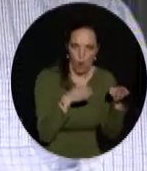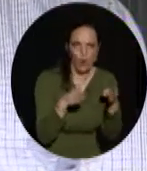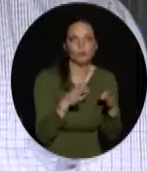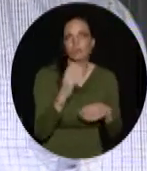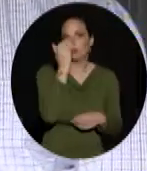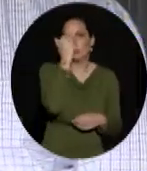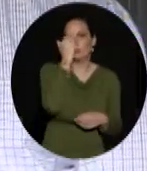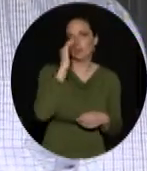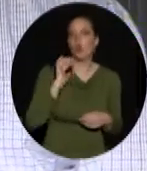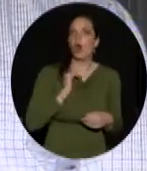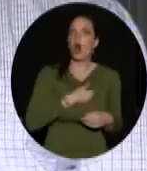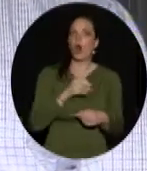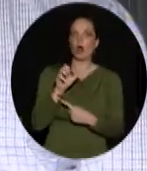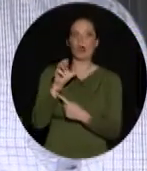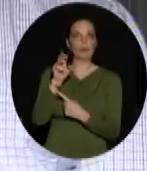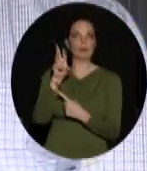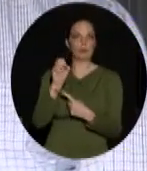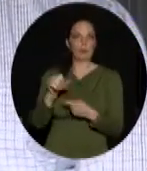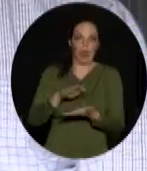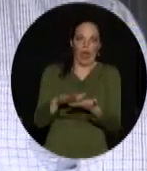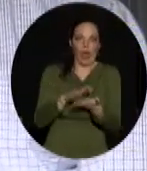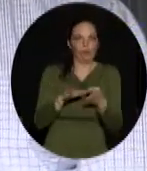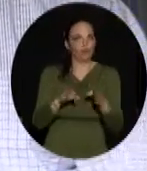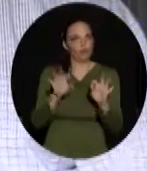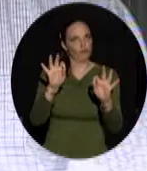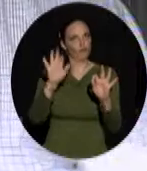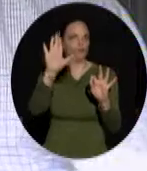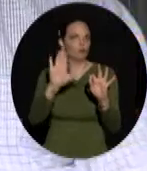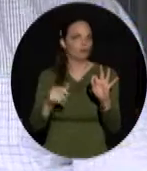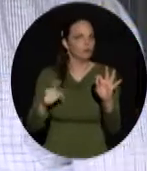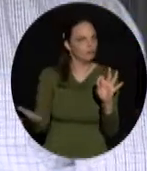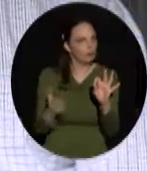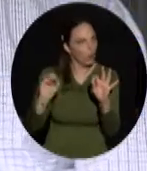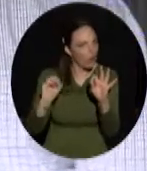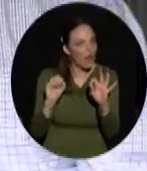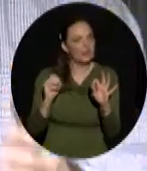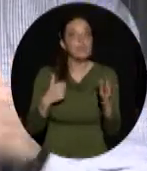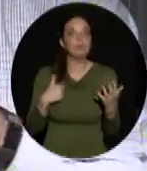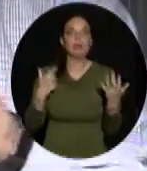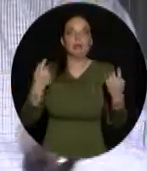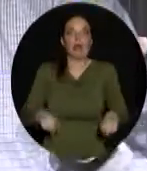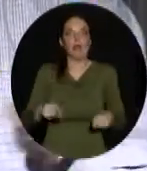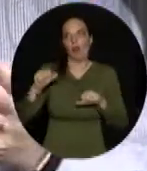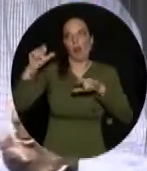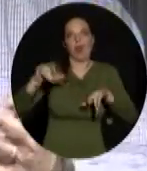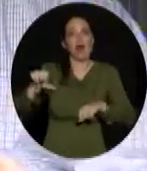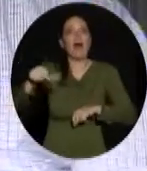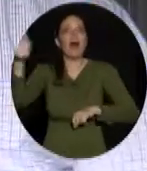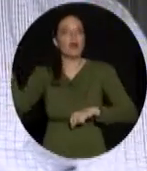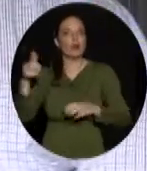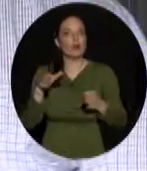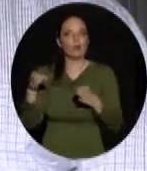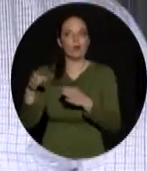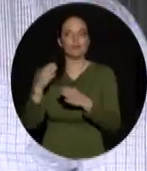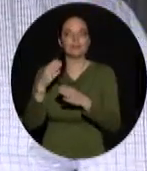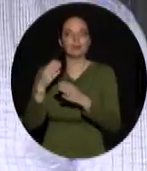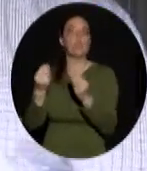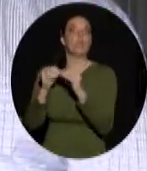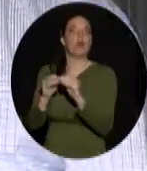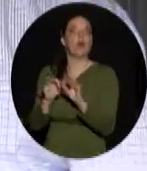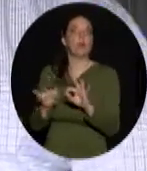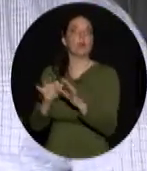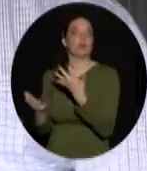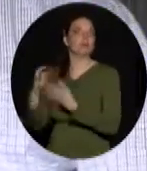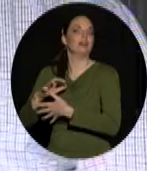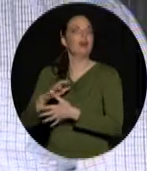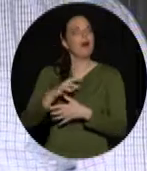road crews in Northeast Ohio do a great job of clearing the roads. But when the snow happens, oftentimes other roads get prioritized, and so always kind of having an alternate